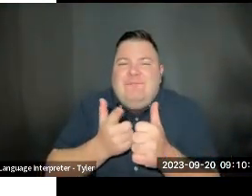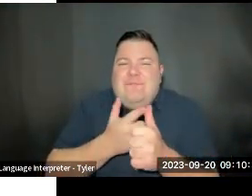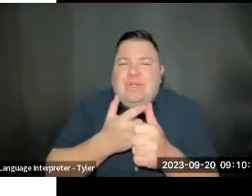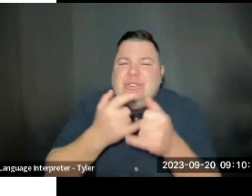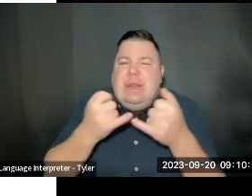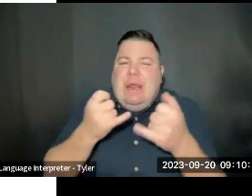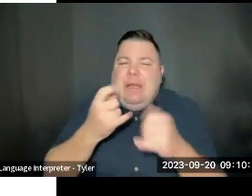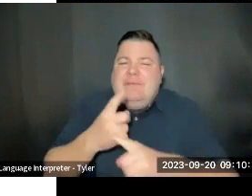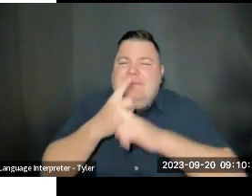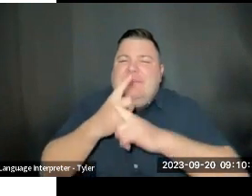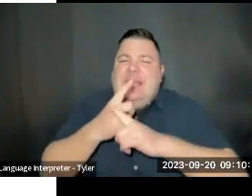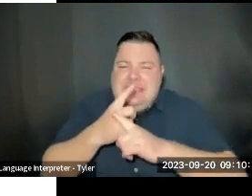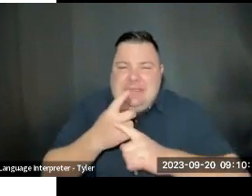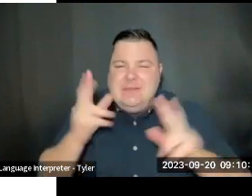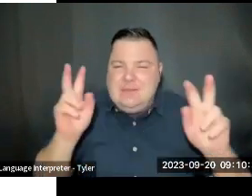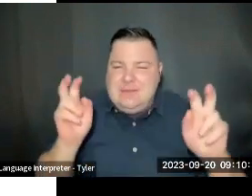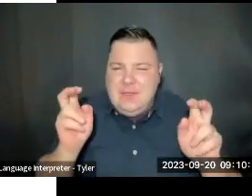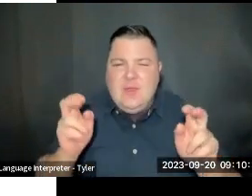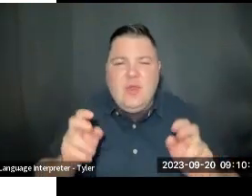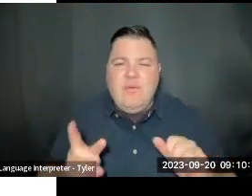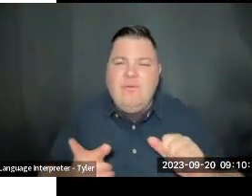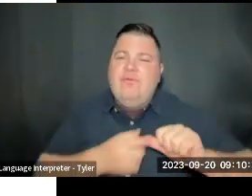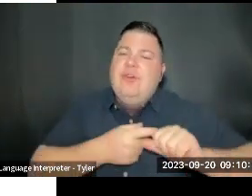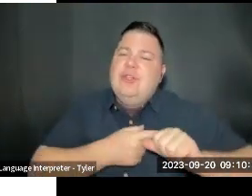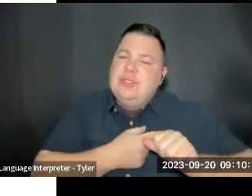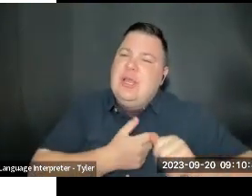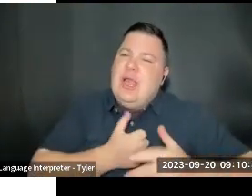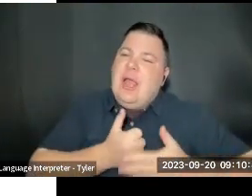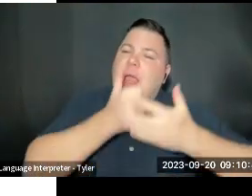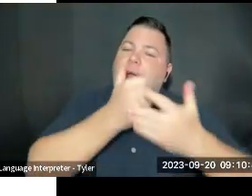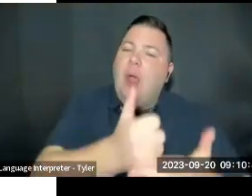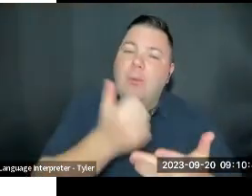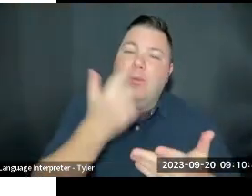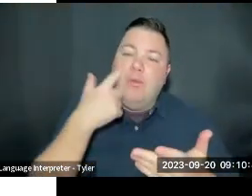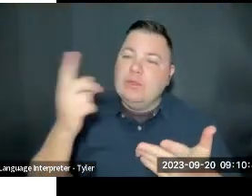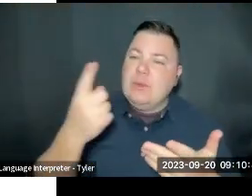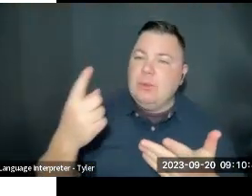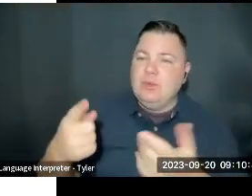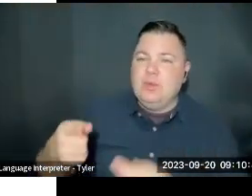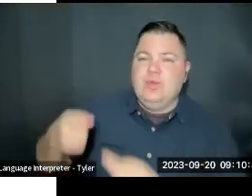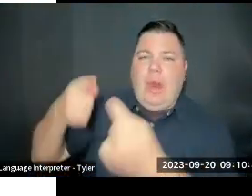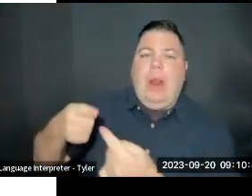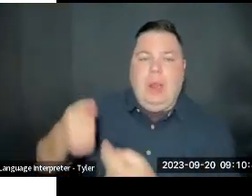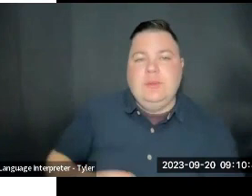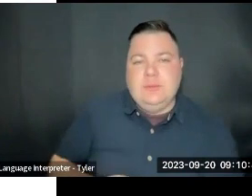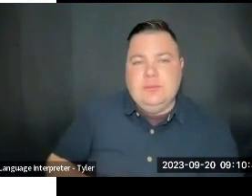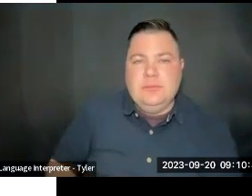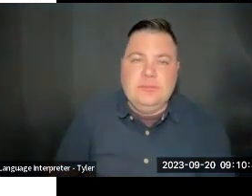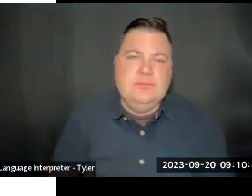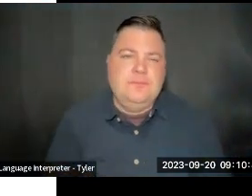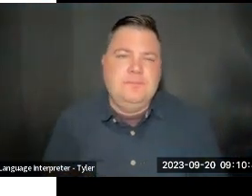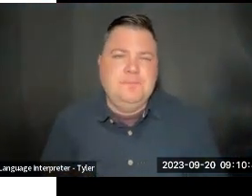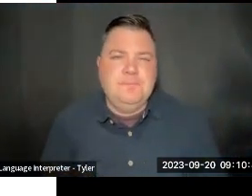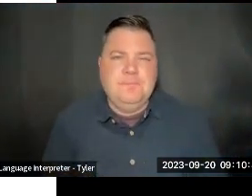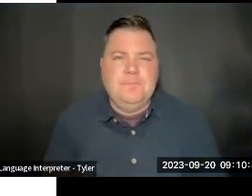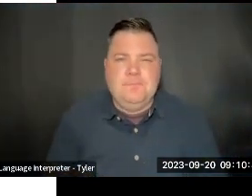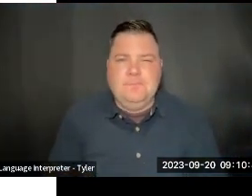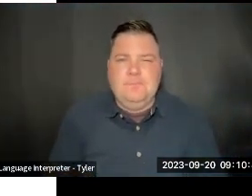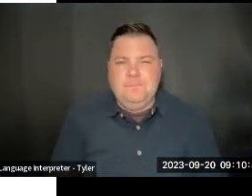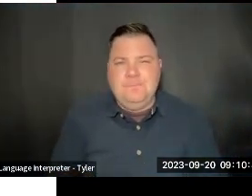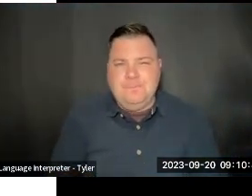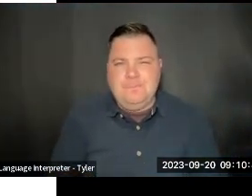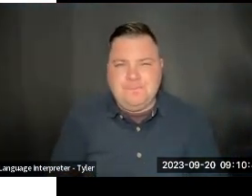or that first line of help for someone that's struggling. I have a little bit